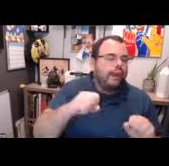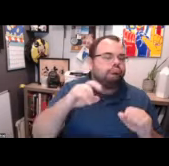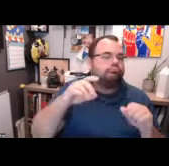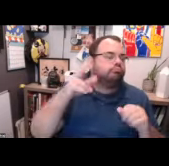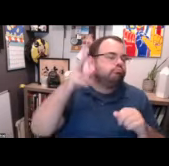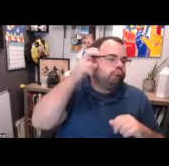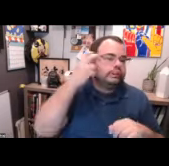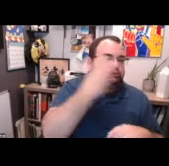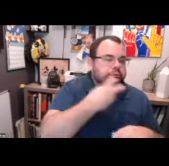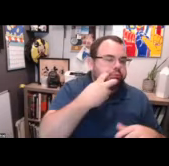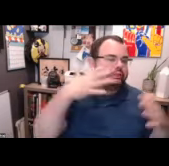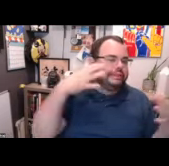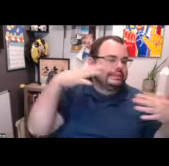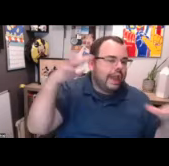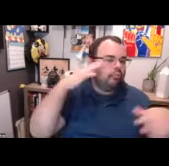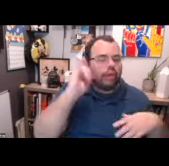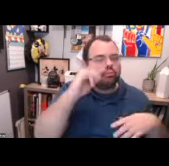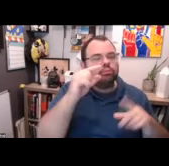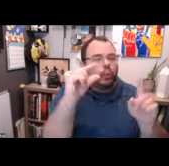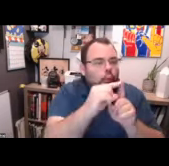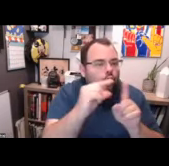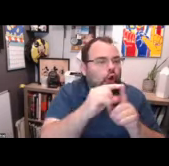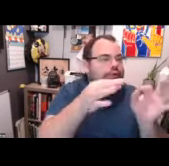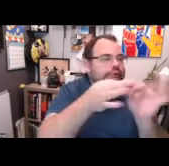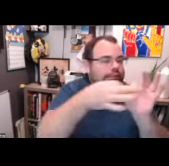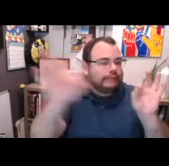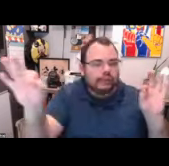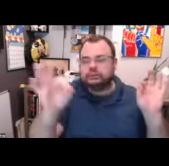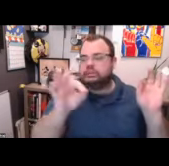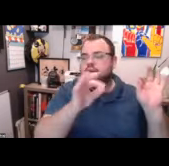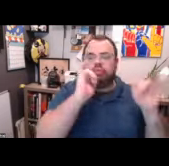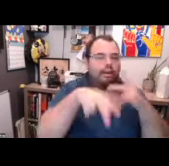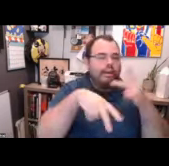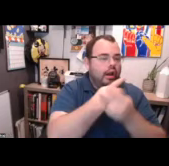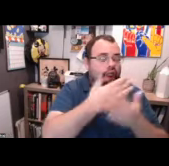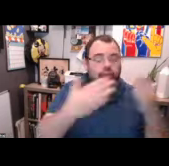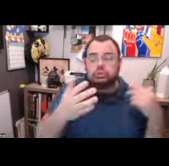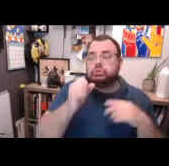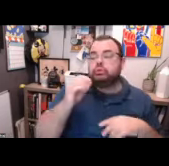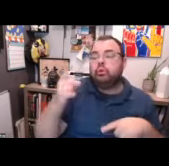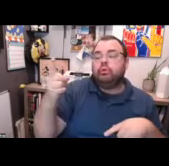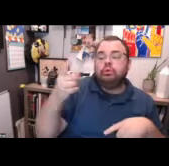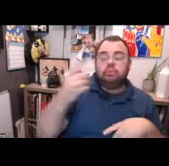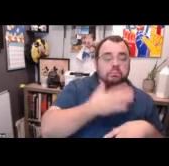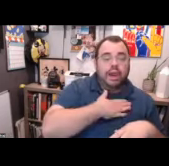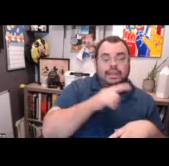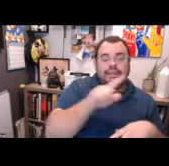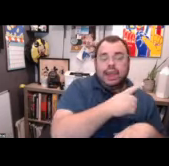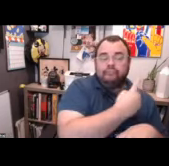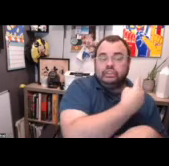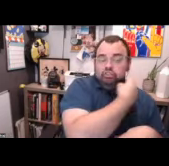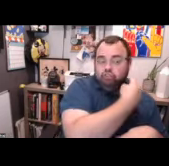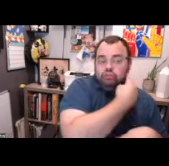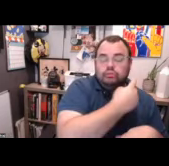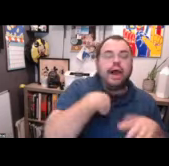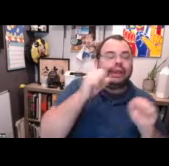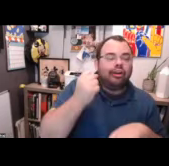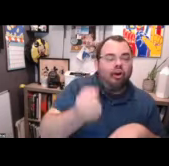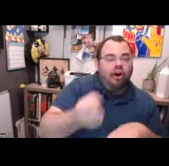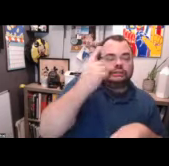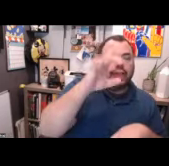So this is the percentage that I have for speech and sound, like the words, sentences, the different kind of things. So on